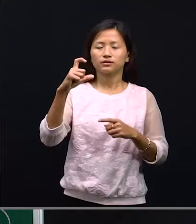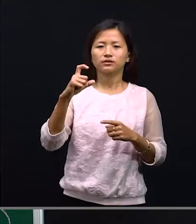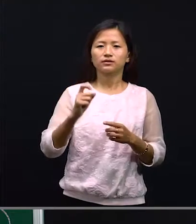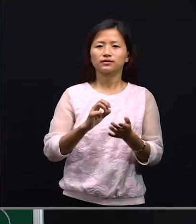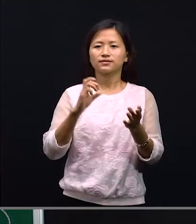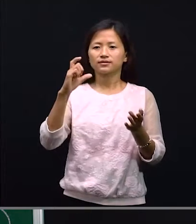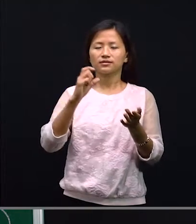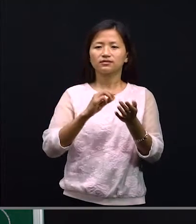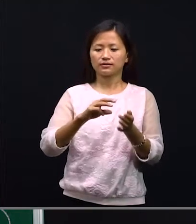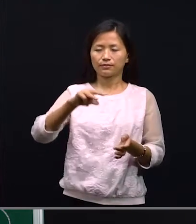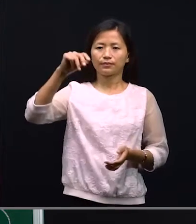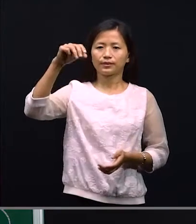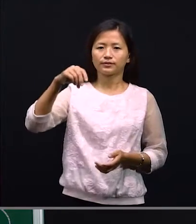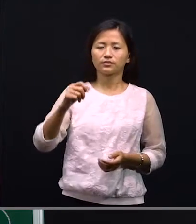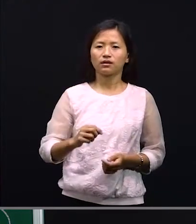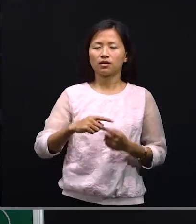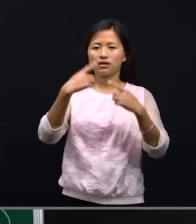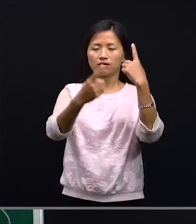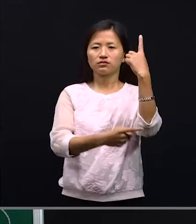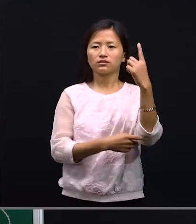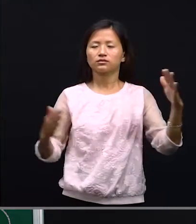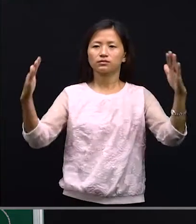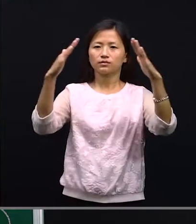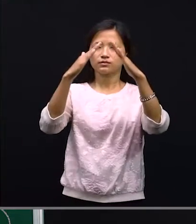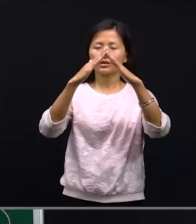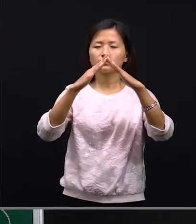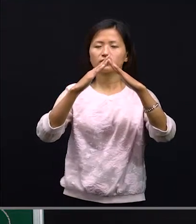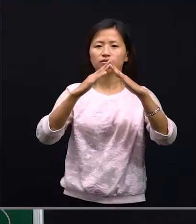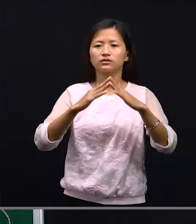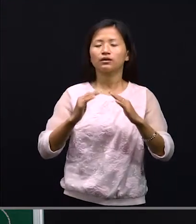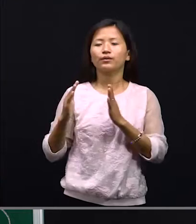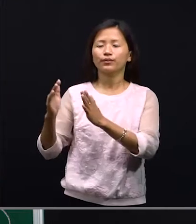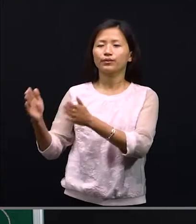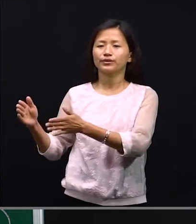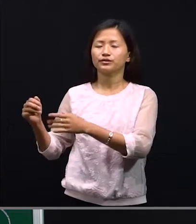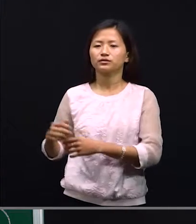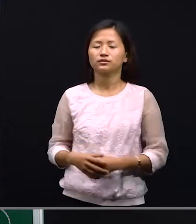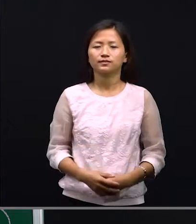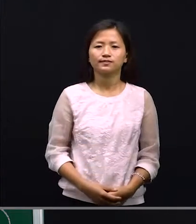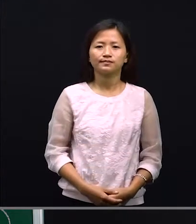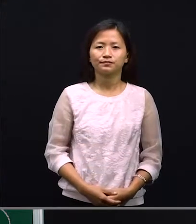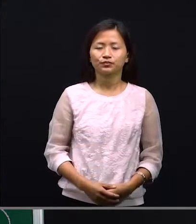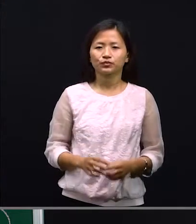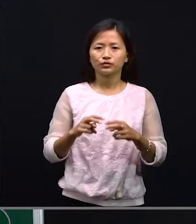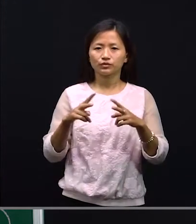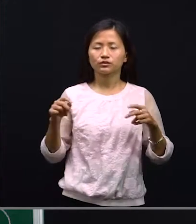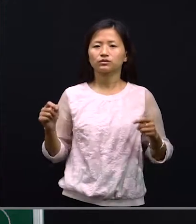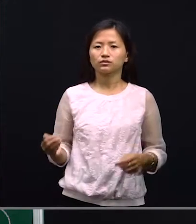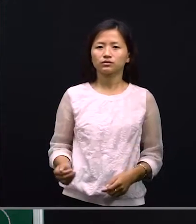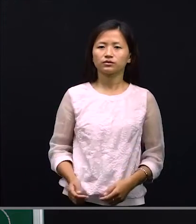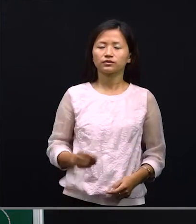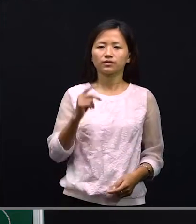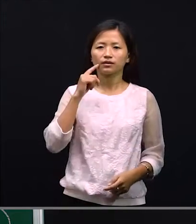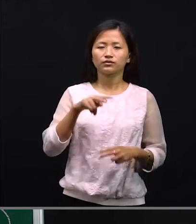to the last mountain range, that is the Barail mountain range. All right, now this Barail mountain range, if you want to